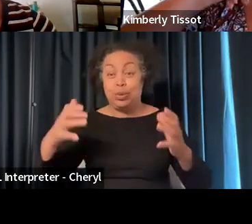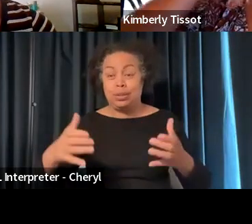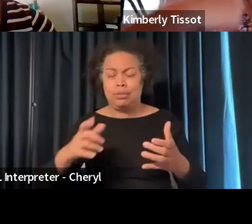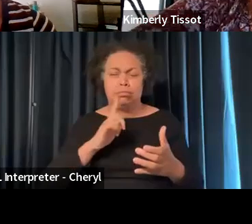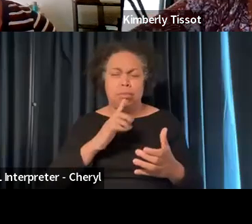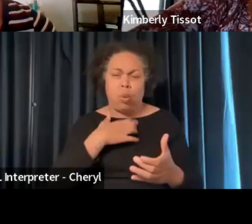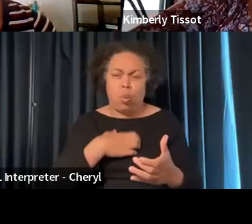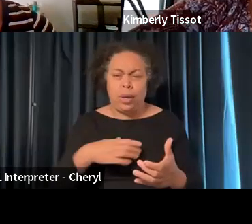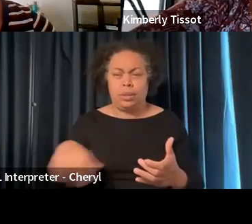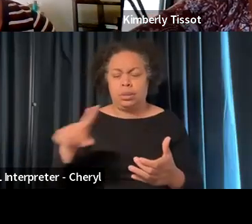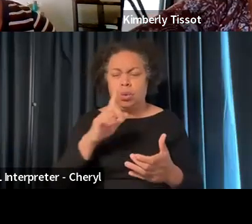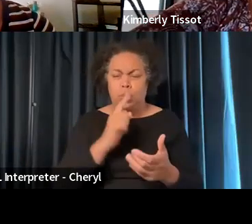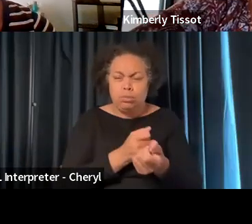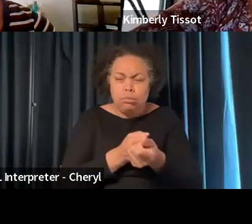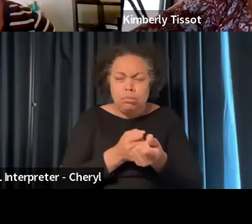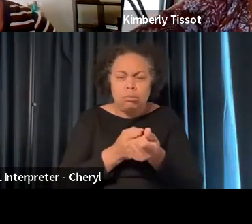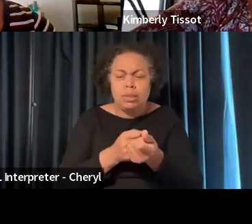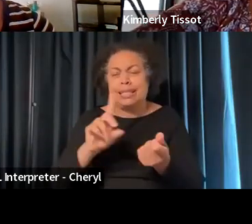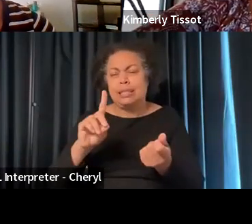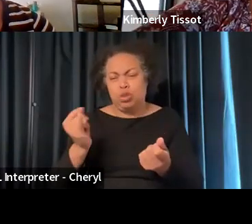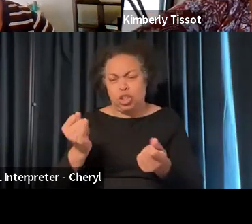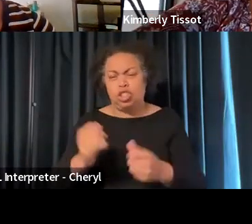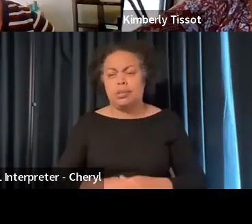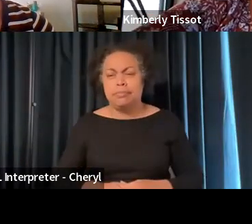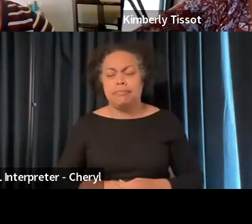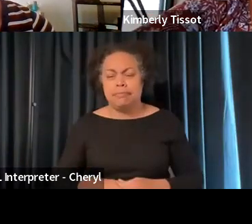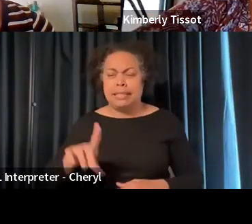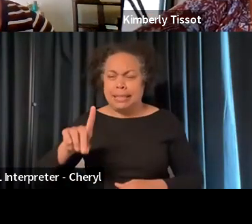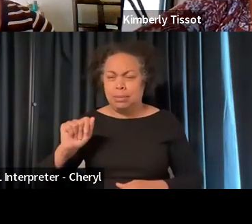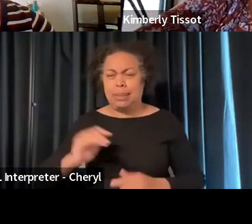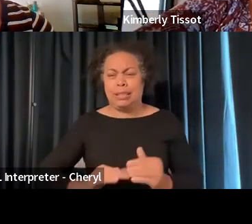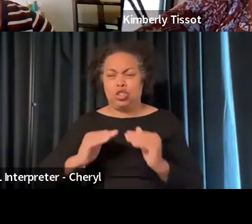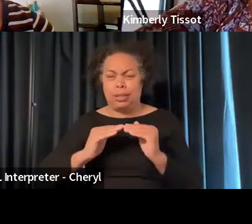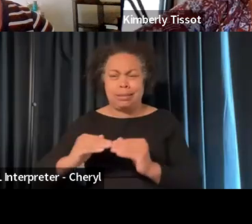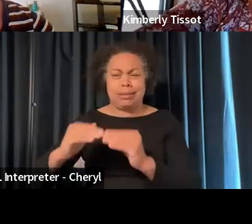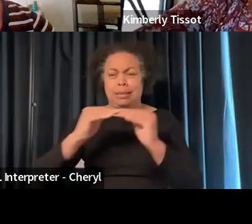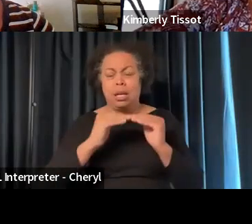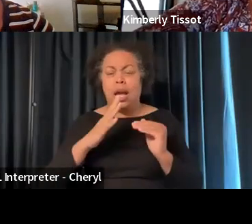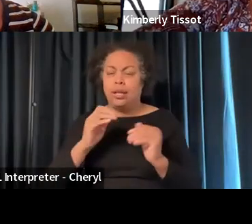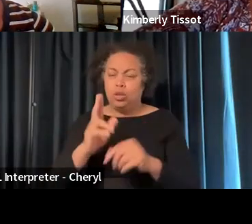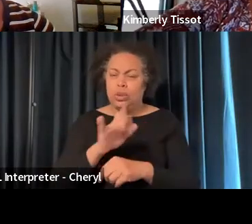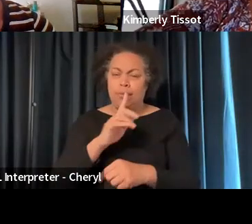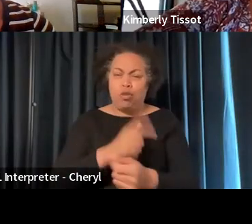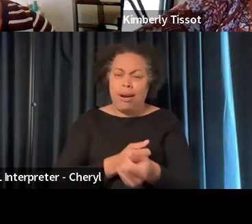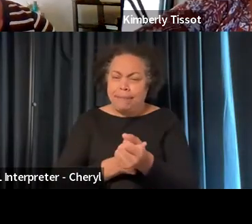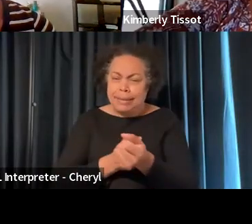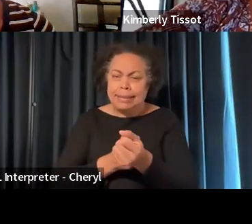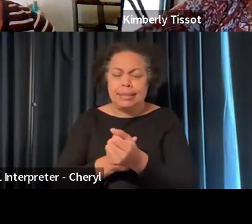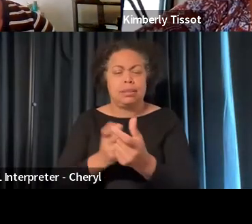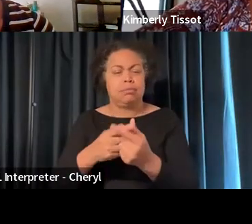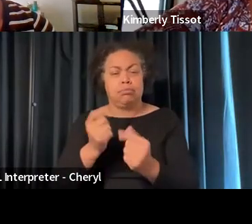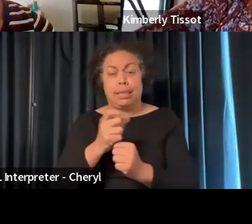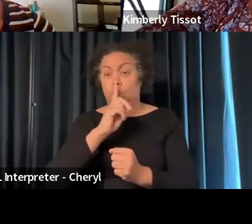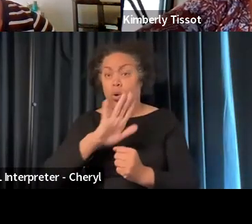embrace the framework of disability justice and use it for our advocacy so that we can make sure that everyone